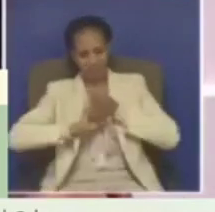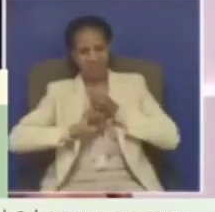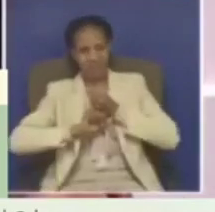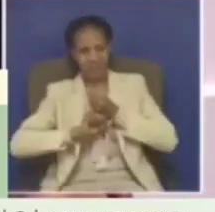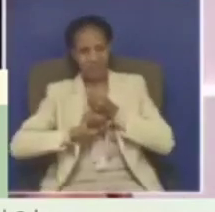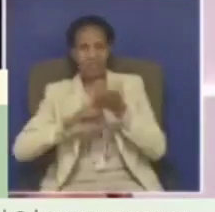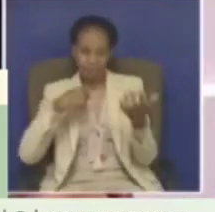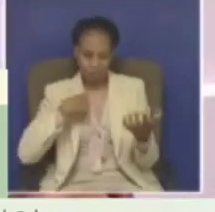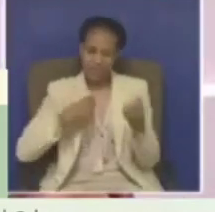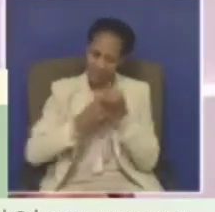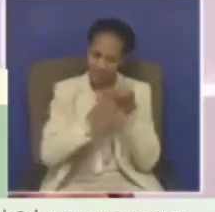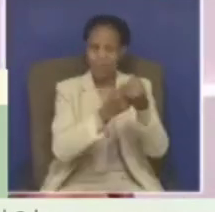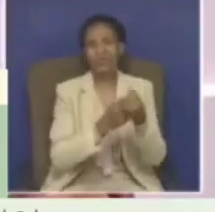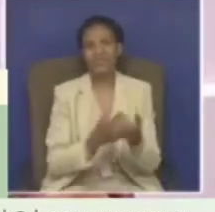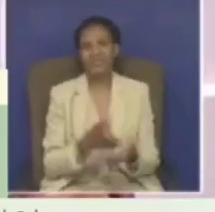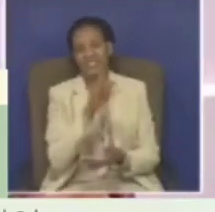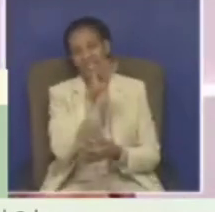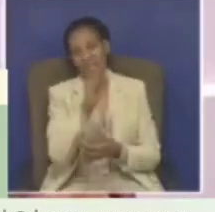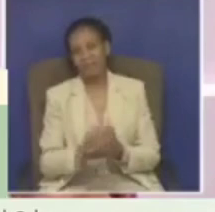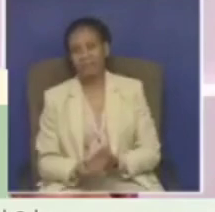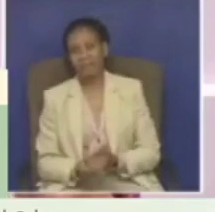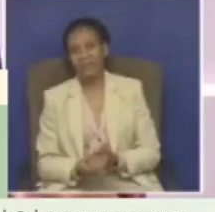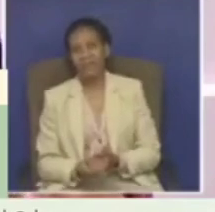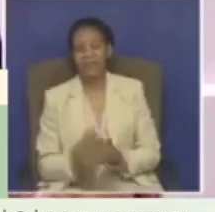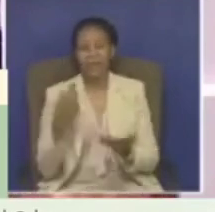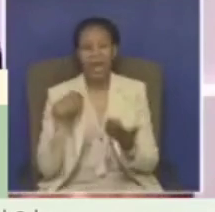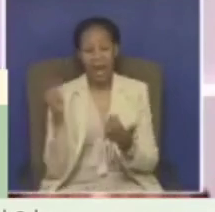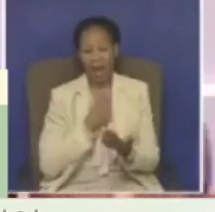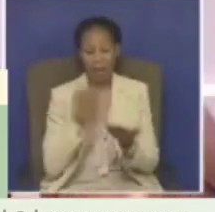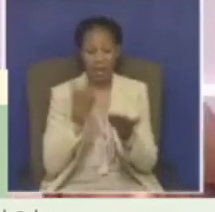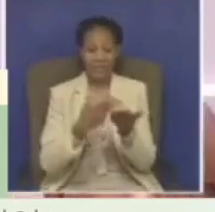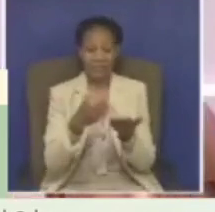would support it. House Chair, in our debate